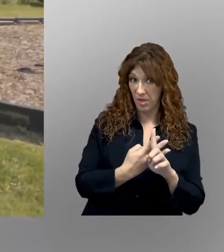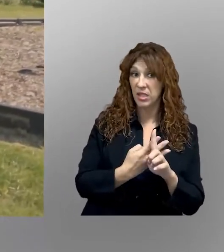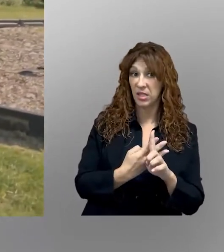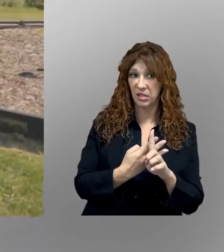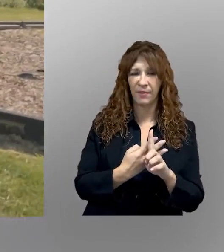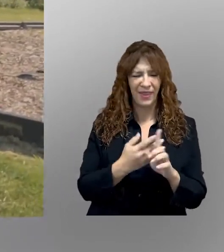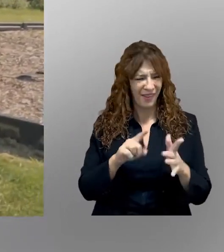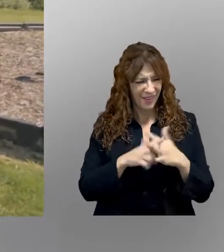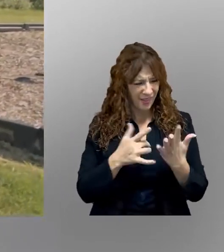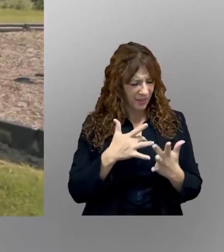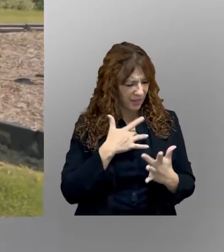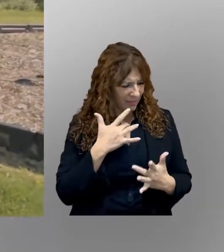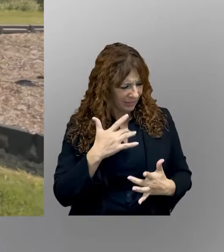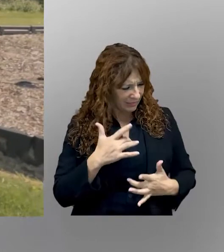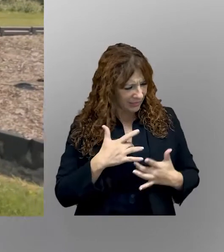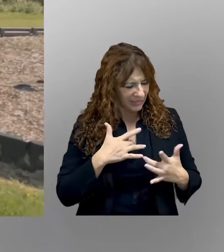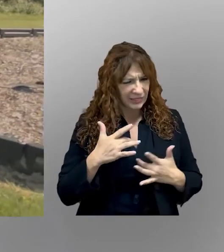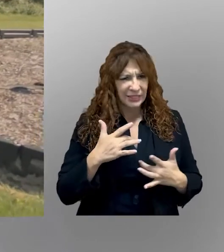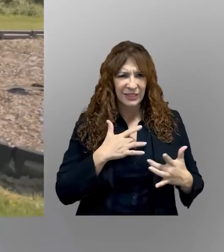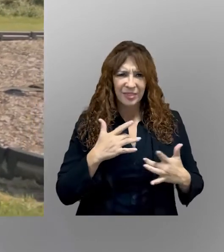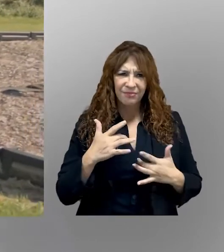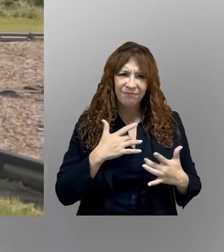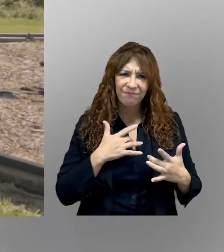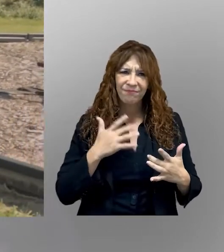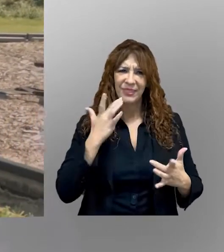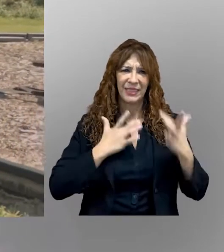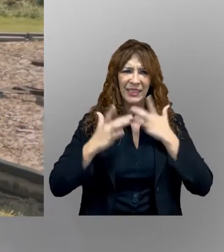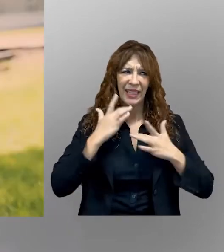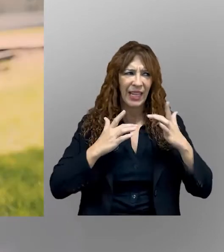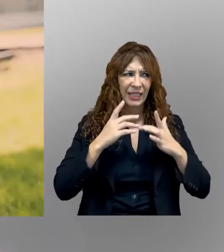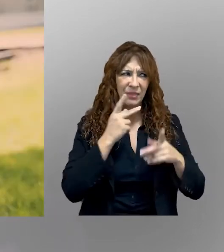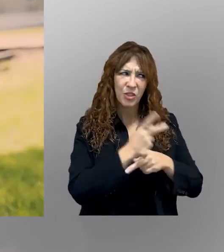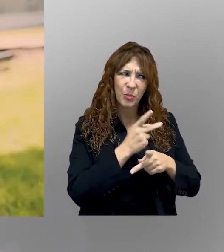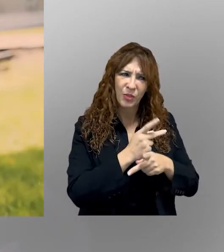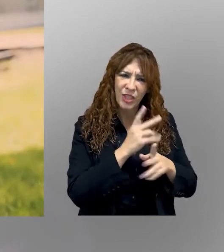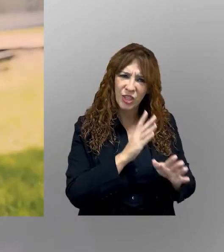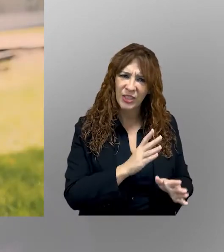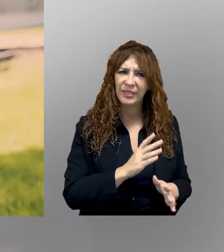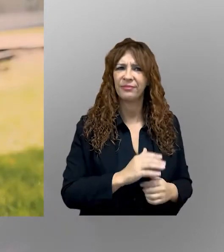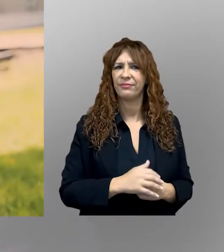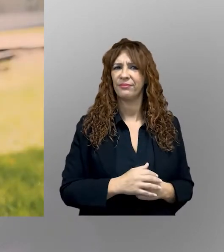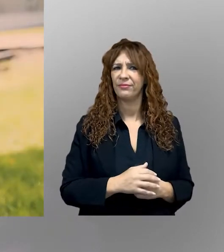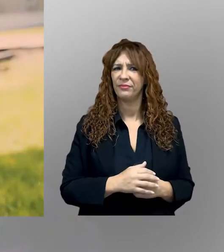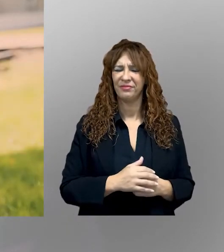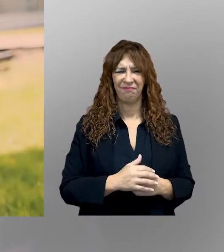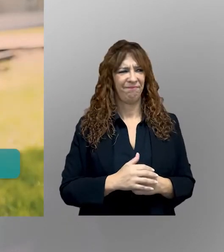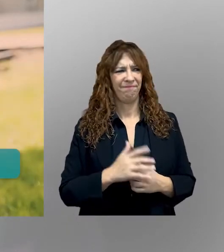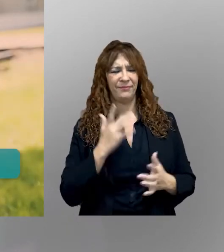that 4-month span, I started to be a little concerned because lack of supervision,